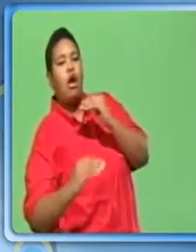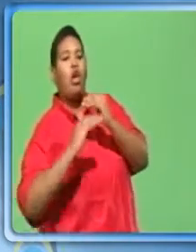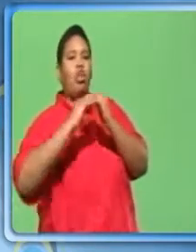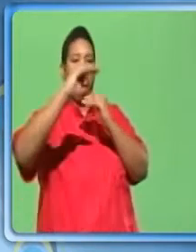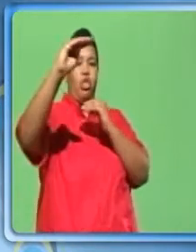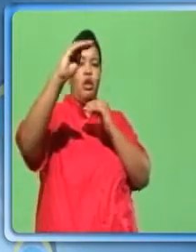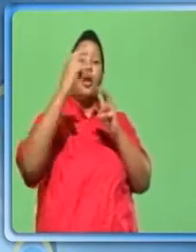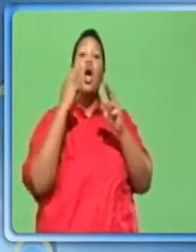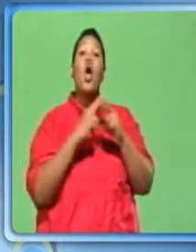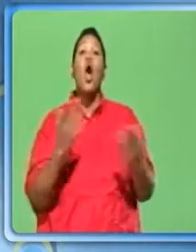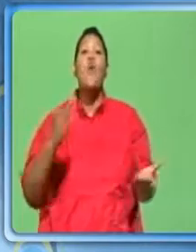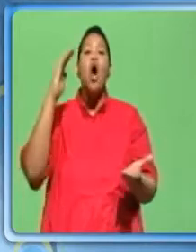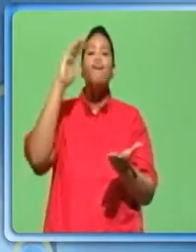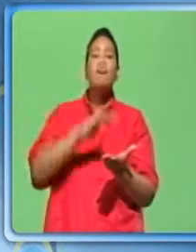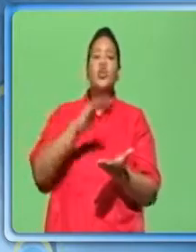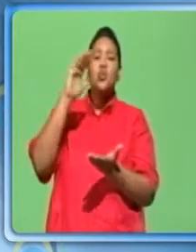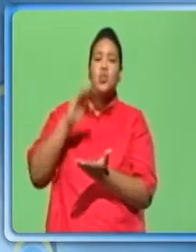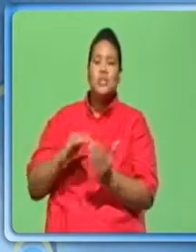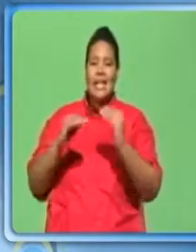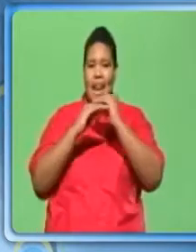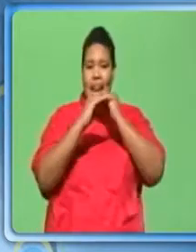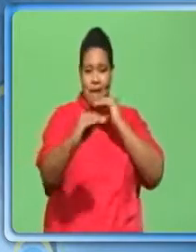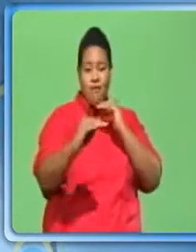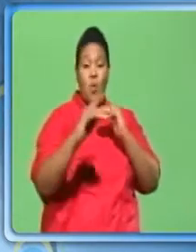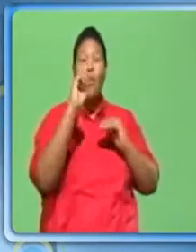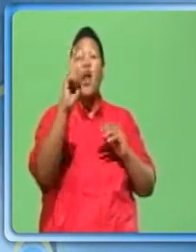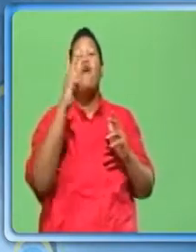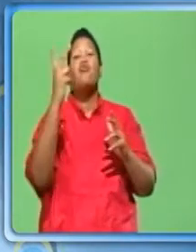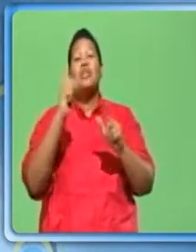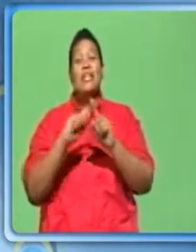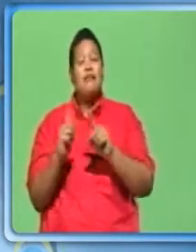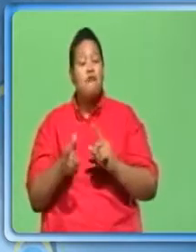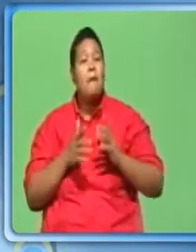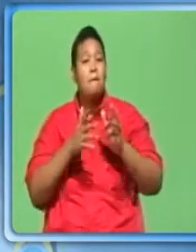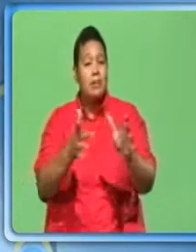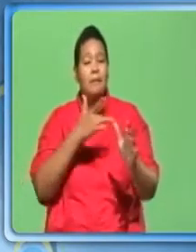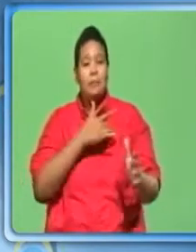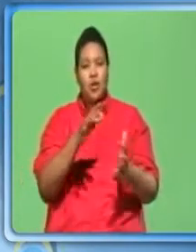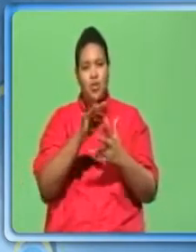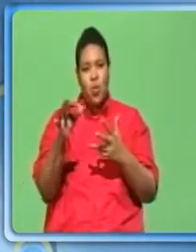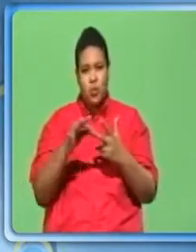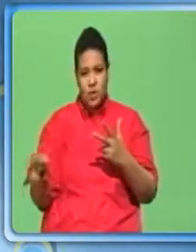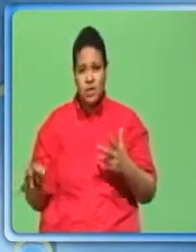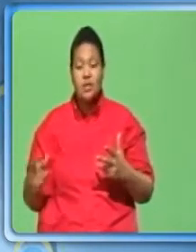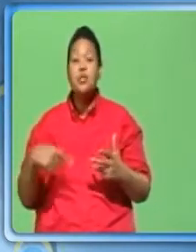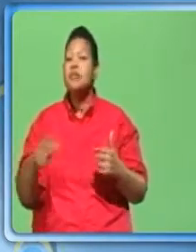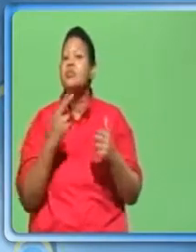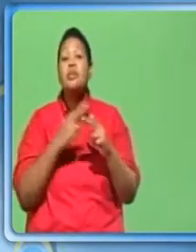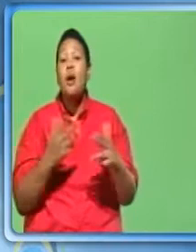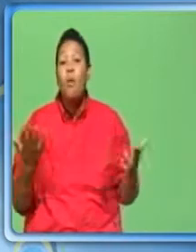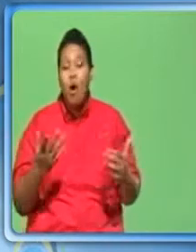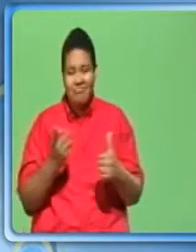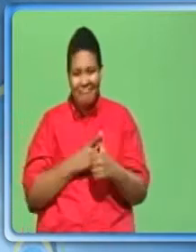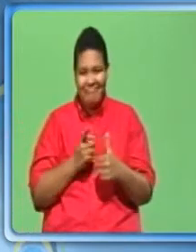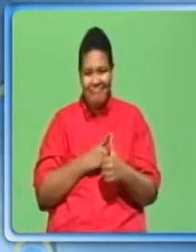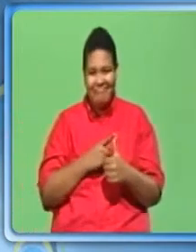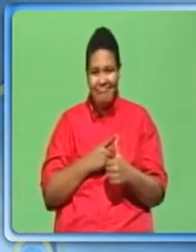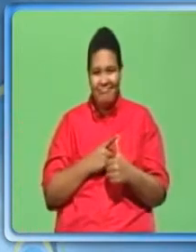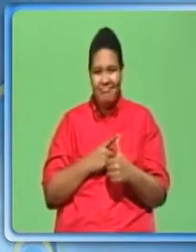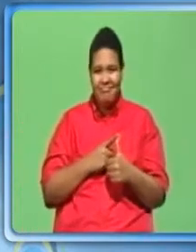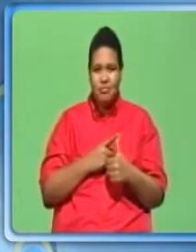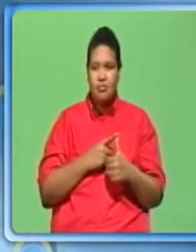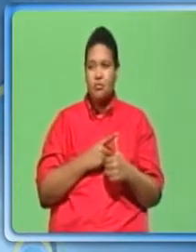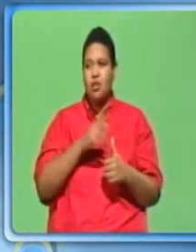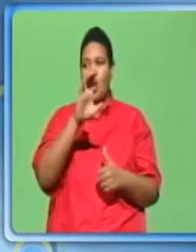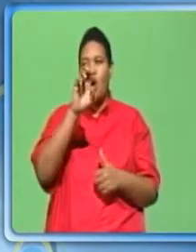called reducing level. One of three methods is usually chosen. These are: 1.